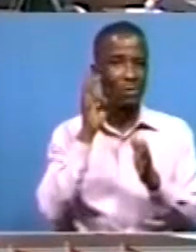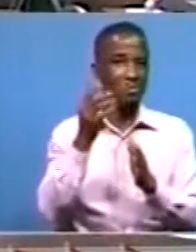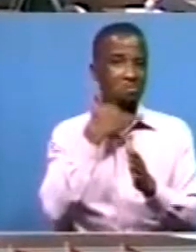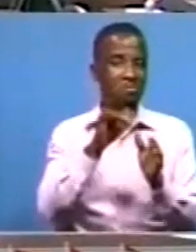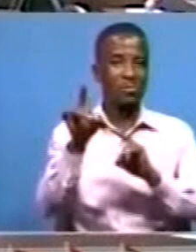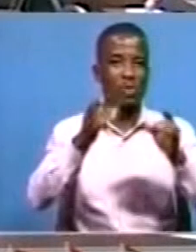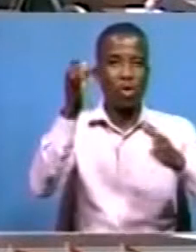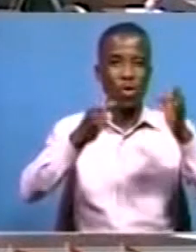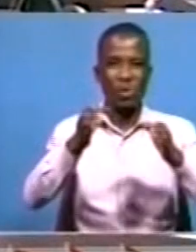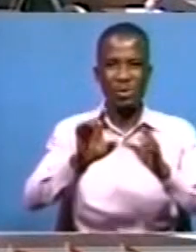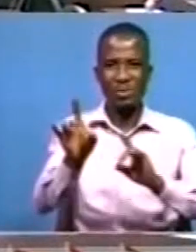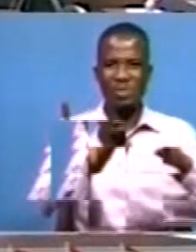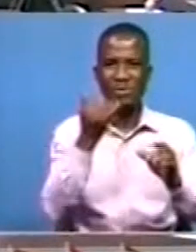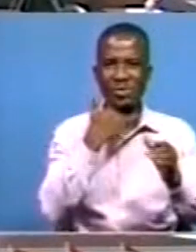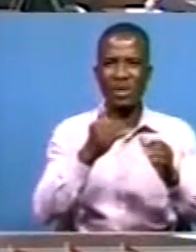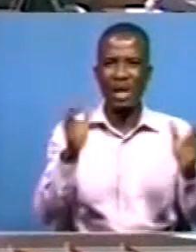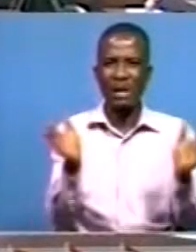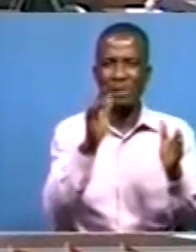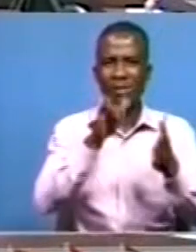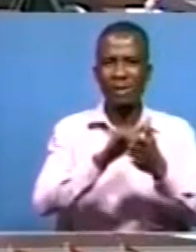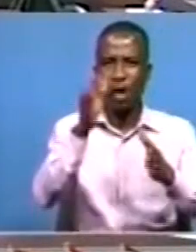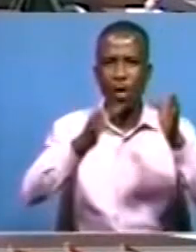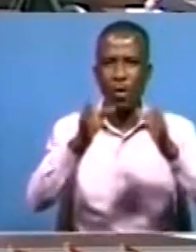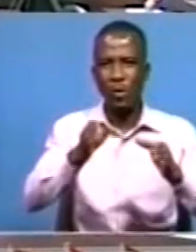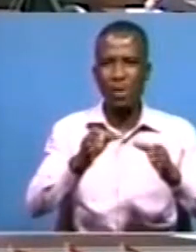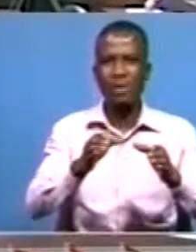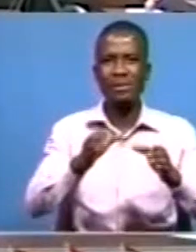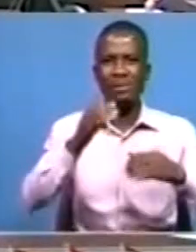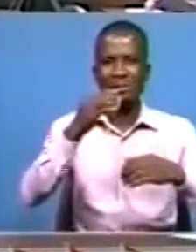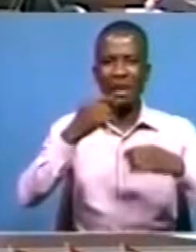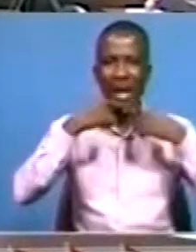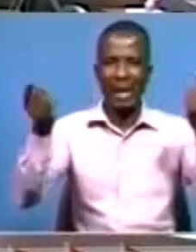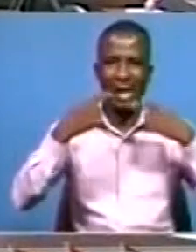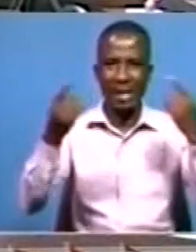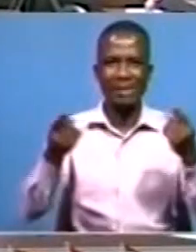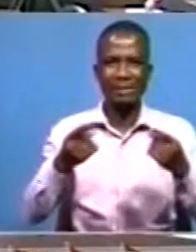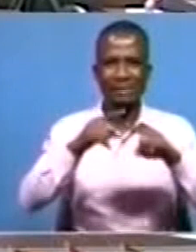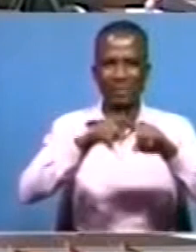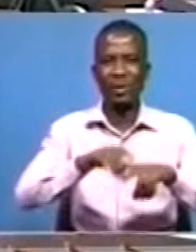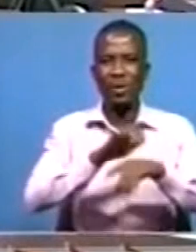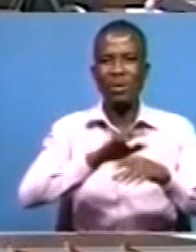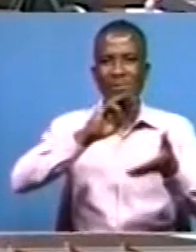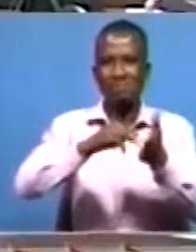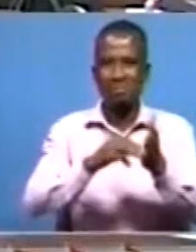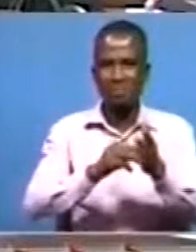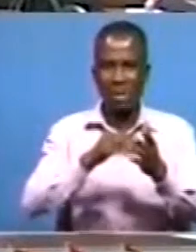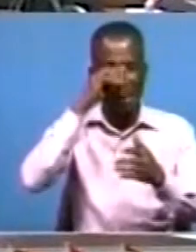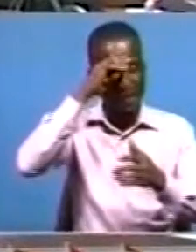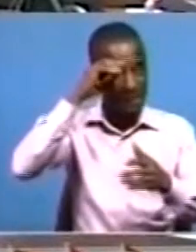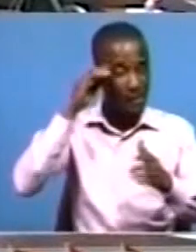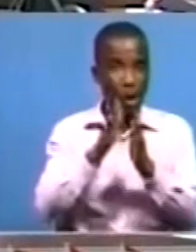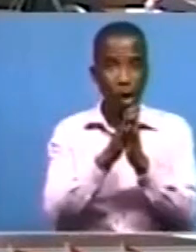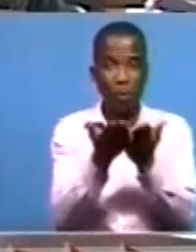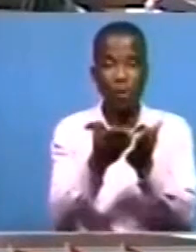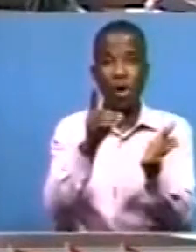error of law. He also urges that this court's construction of adverse witness by relying on the definition contained in Black's